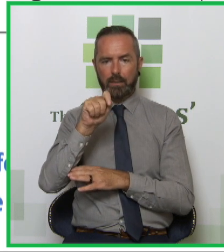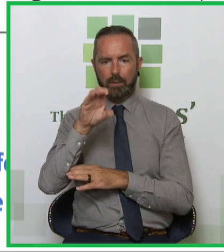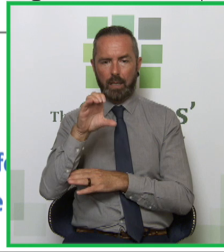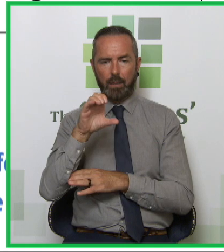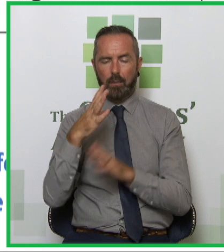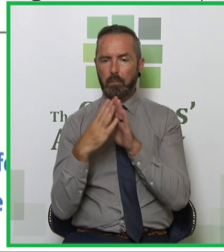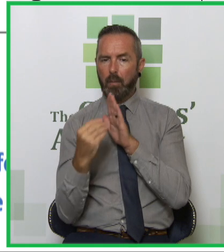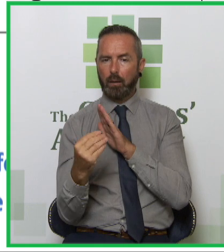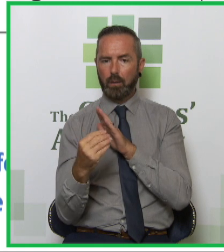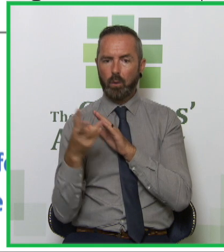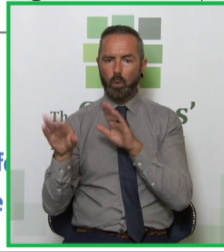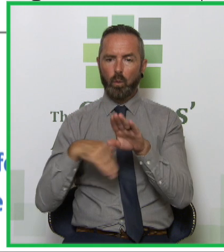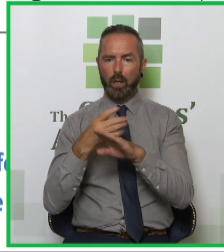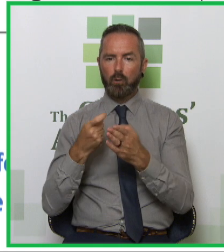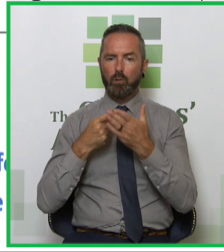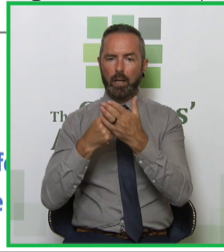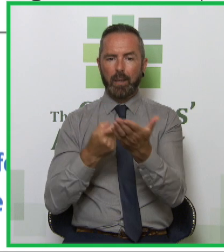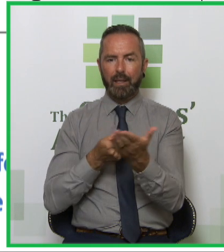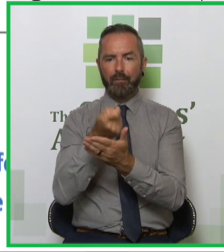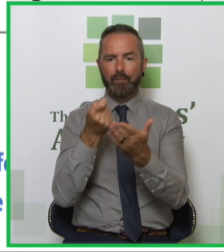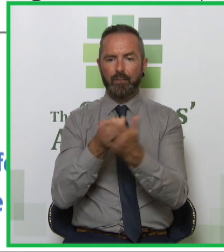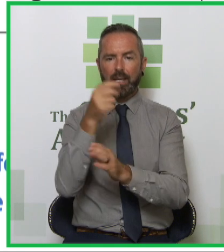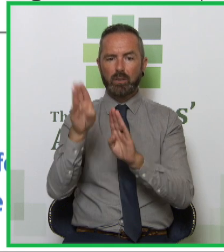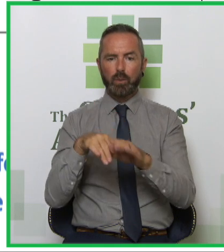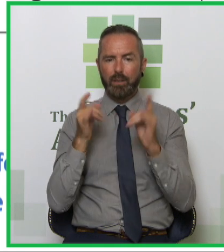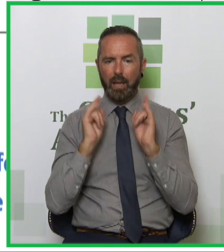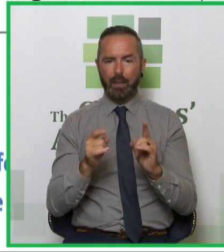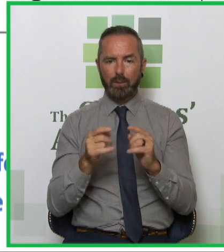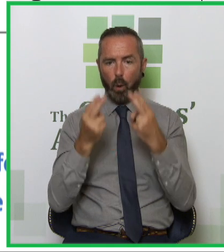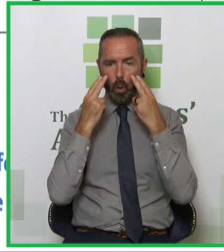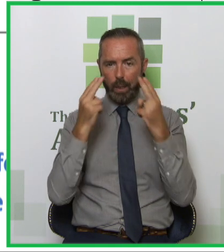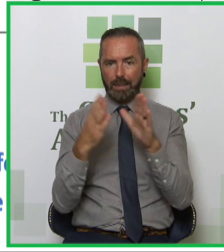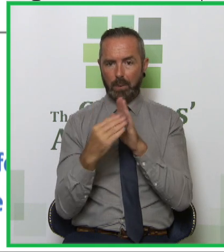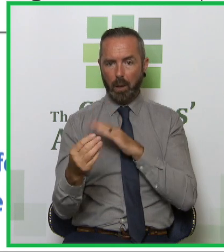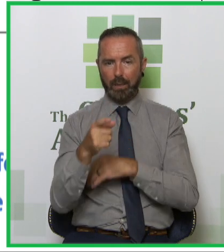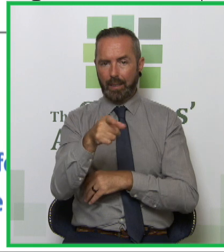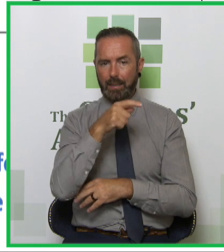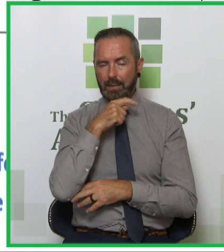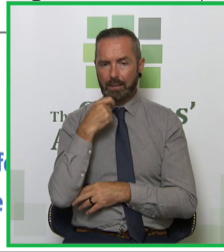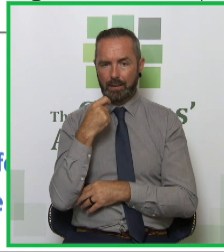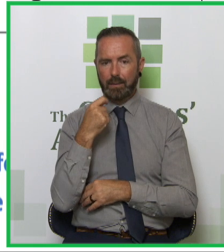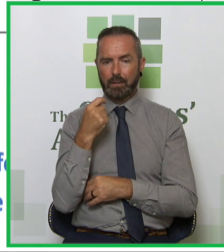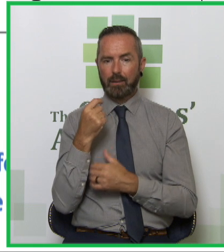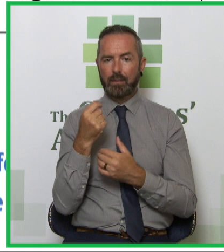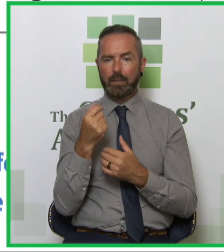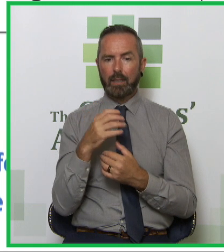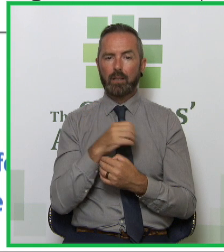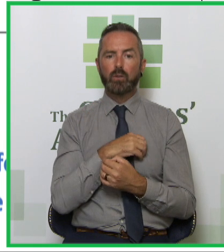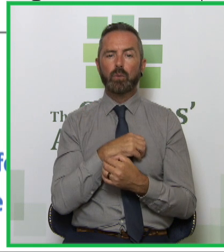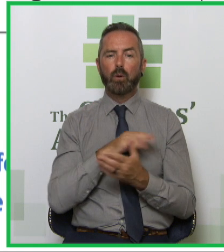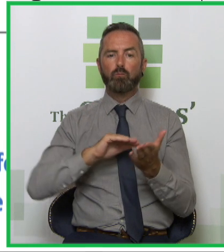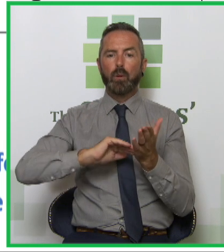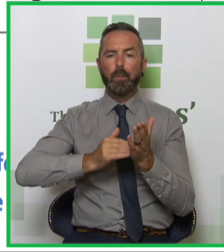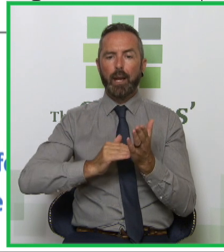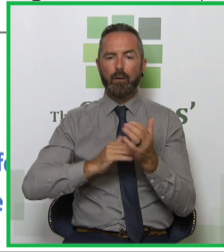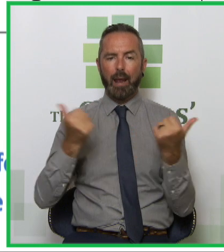recommend investing in health services and all these different things, the restorative justice there would be to repair